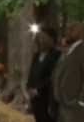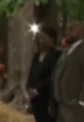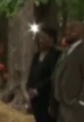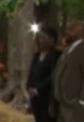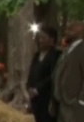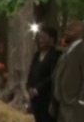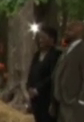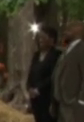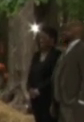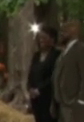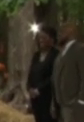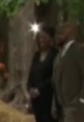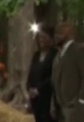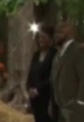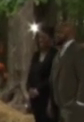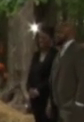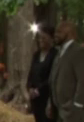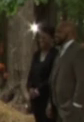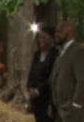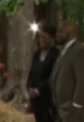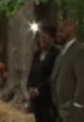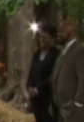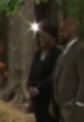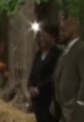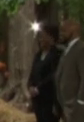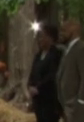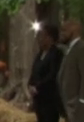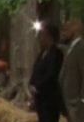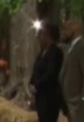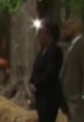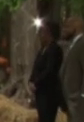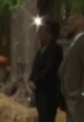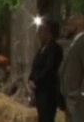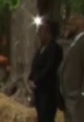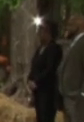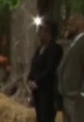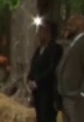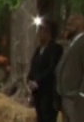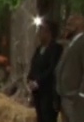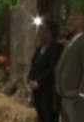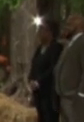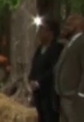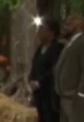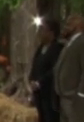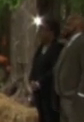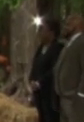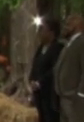Yeah.